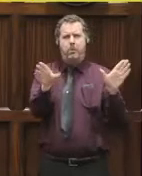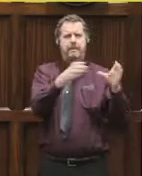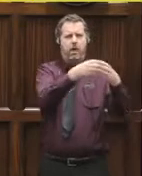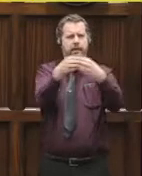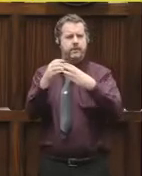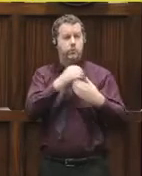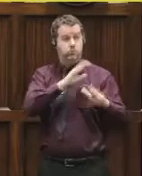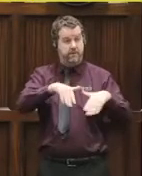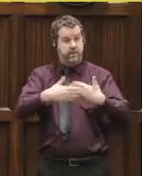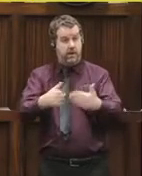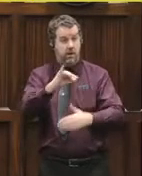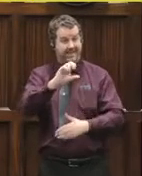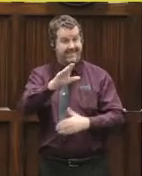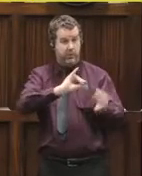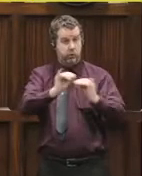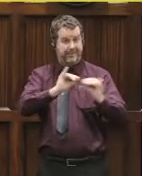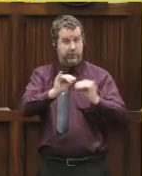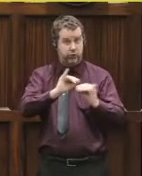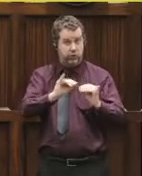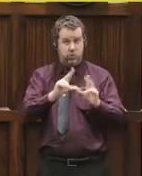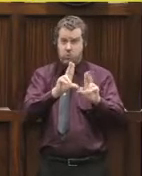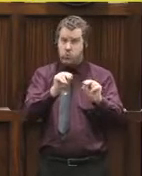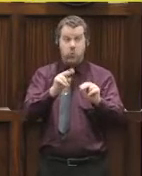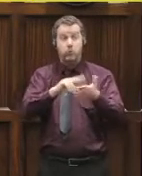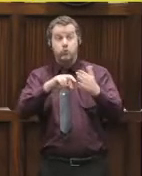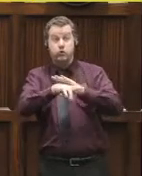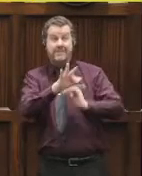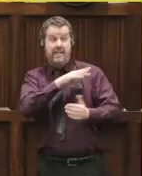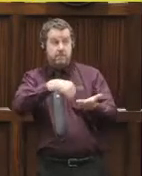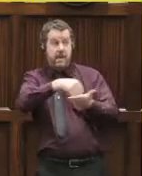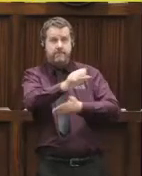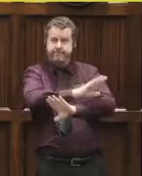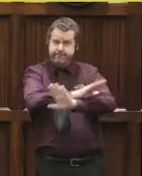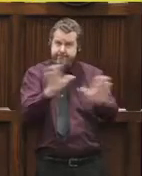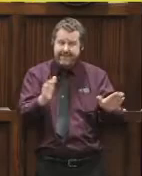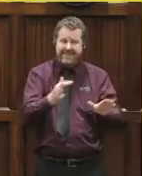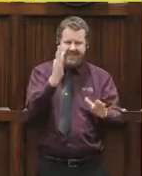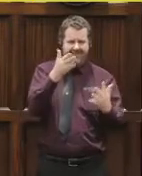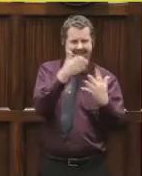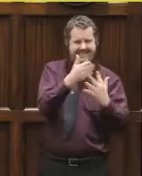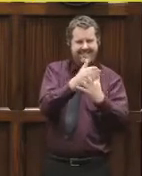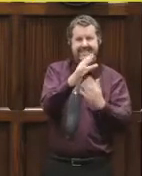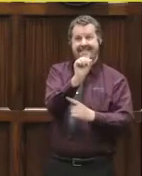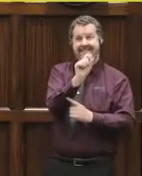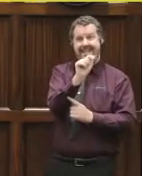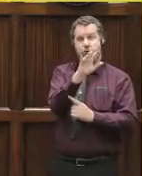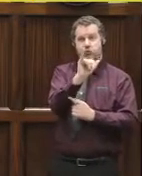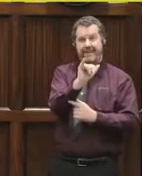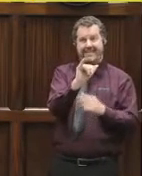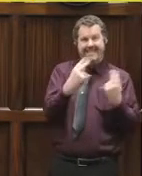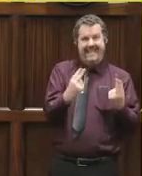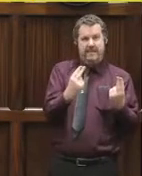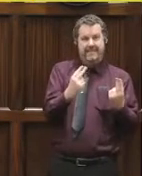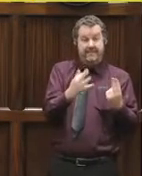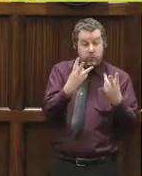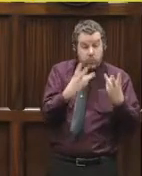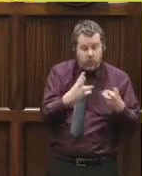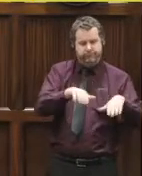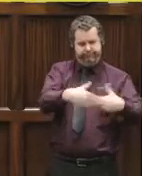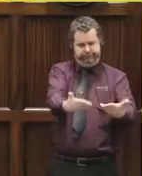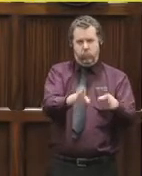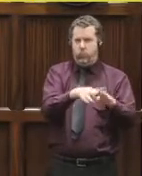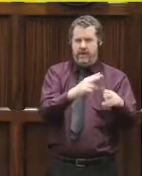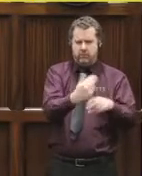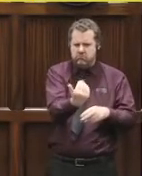interpretation at no cost to the user when access to statutory entitlements is sought by a person, and finally